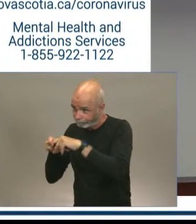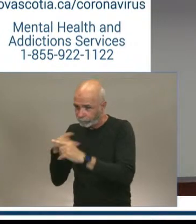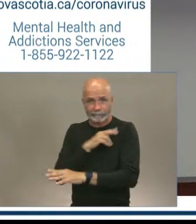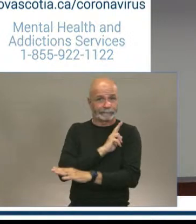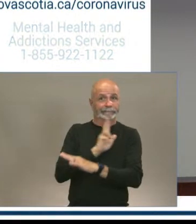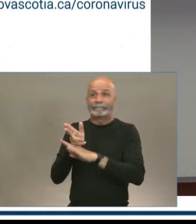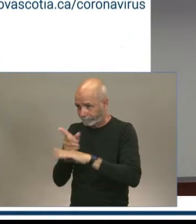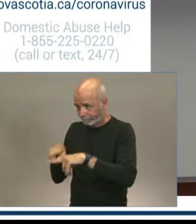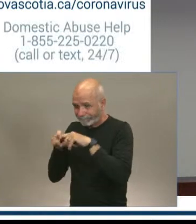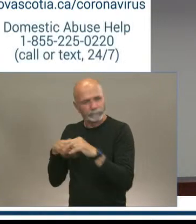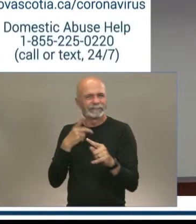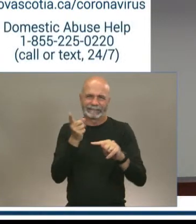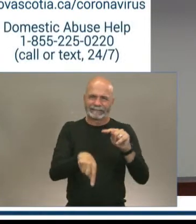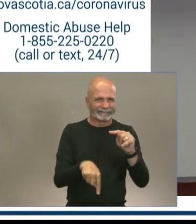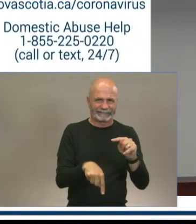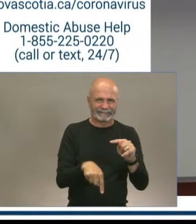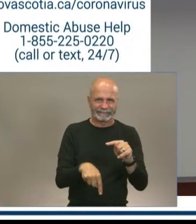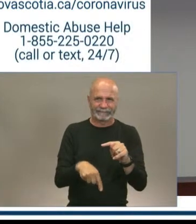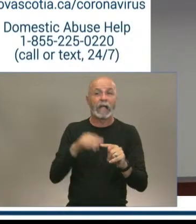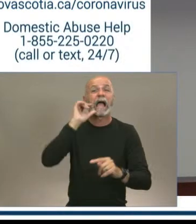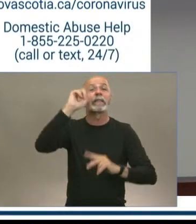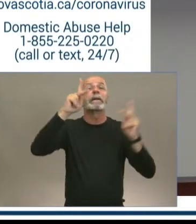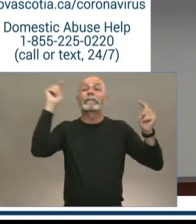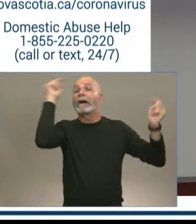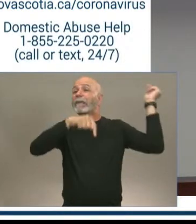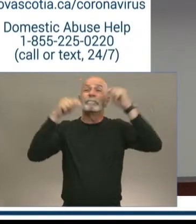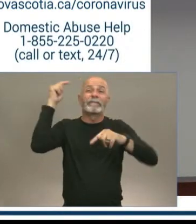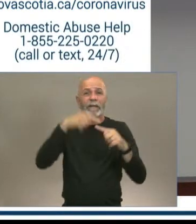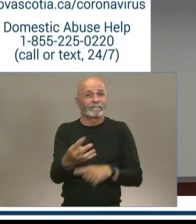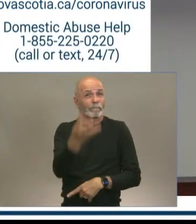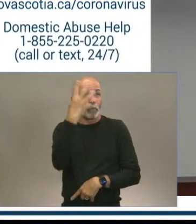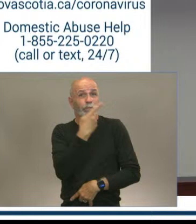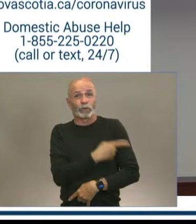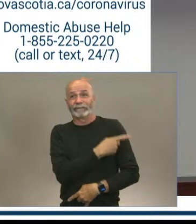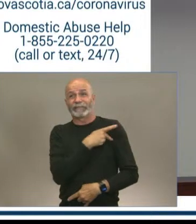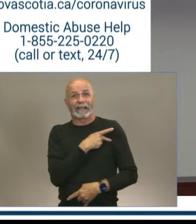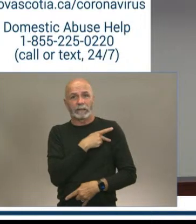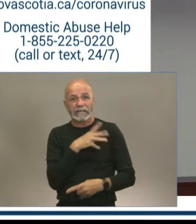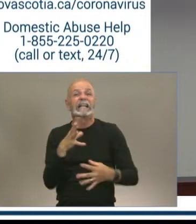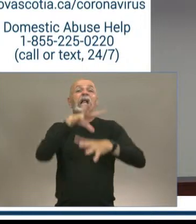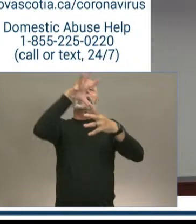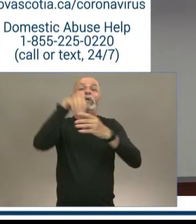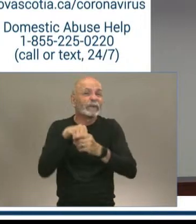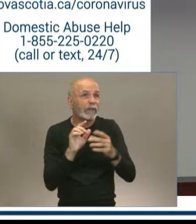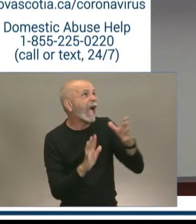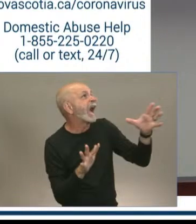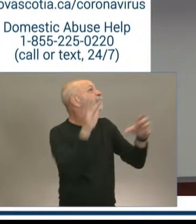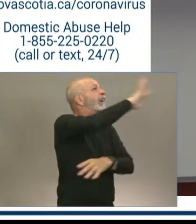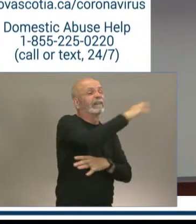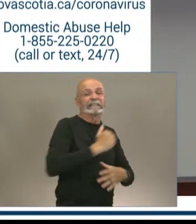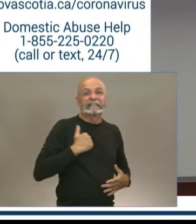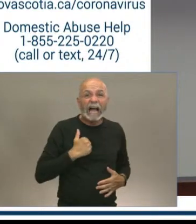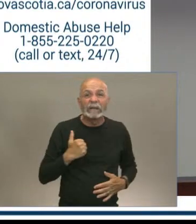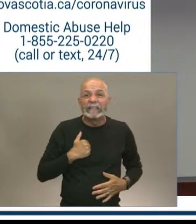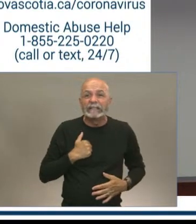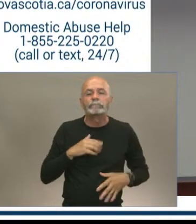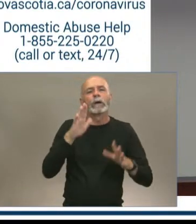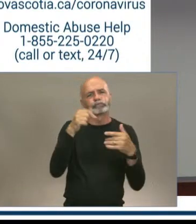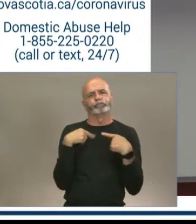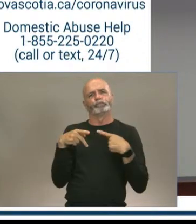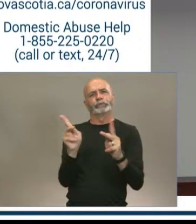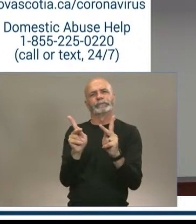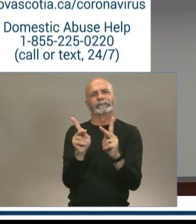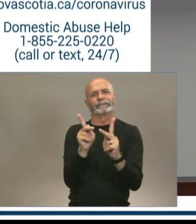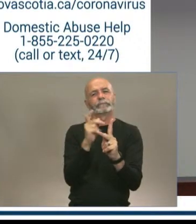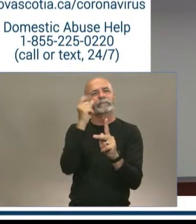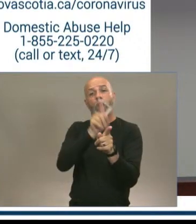other Atlantic provinces, as well as the people who are what we call have a commuter permission. They have a fast track stream. Other cars have to go through